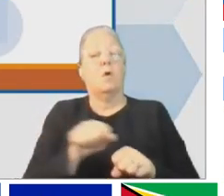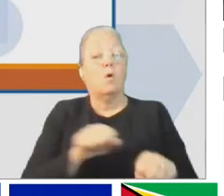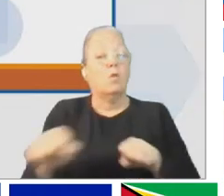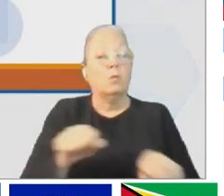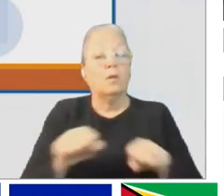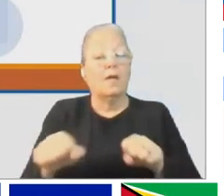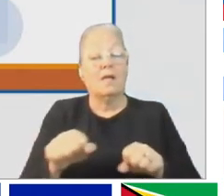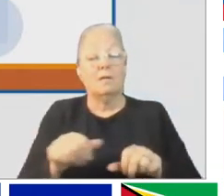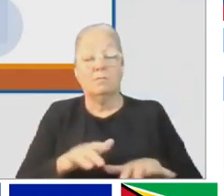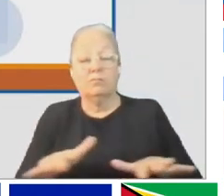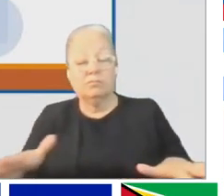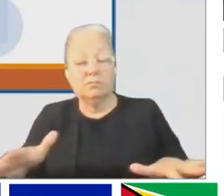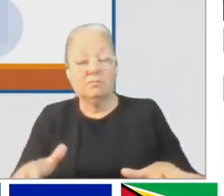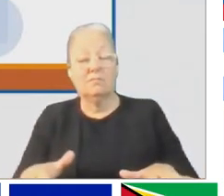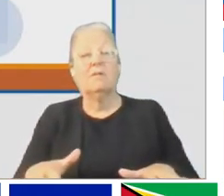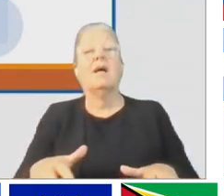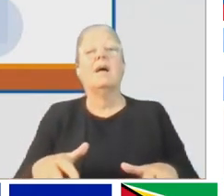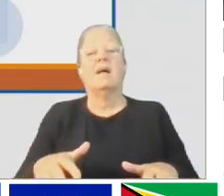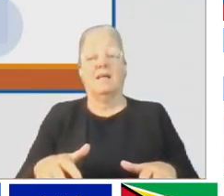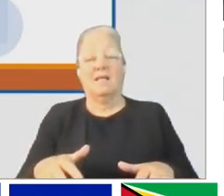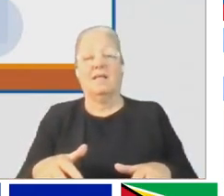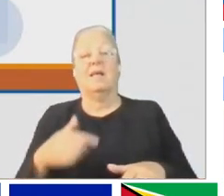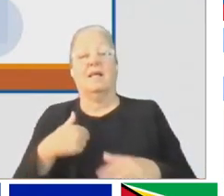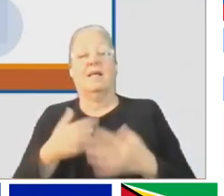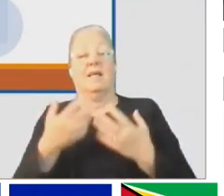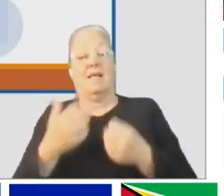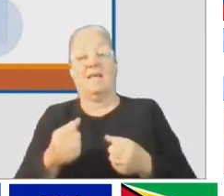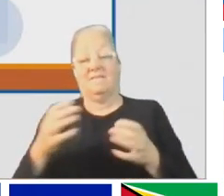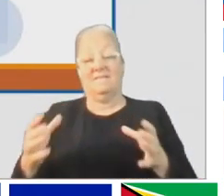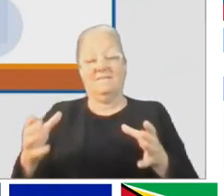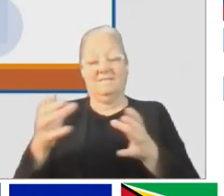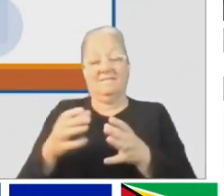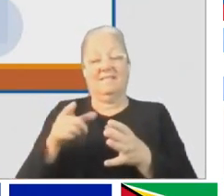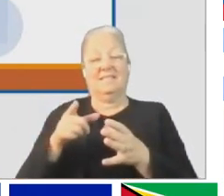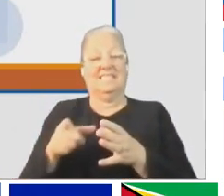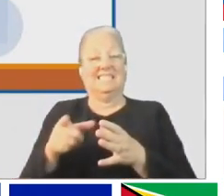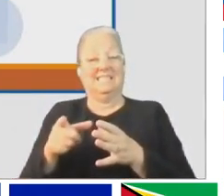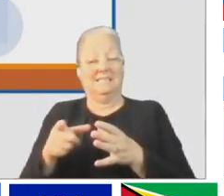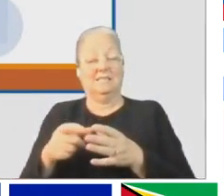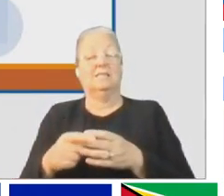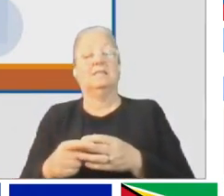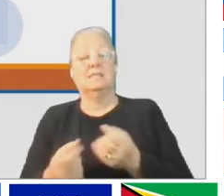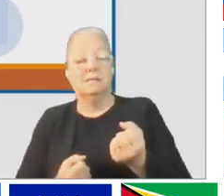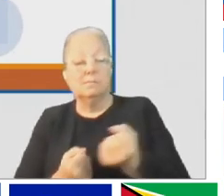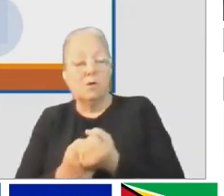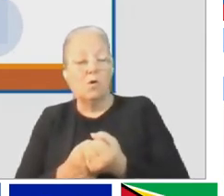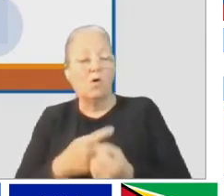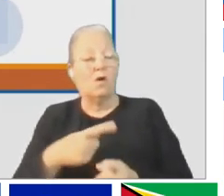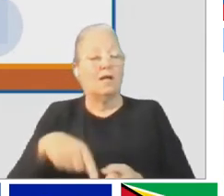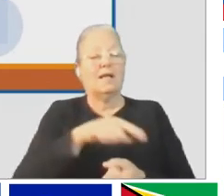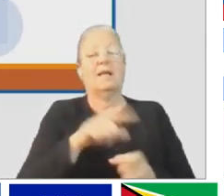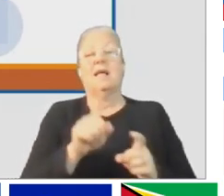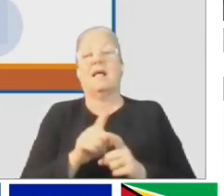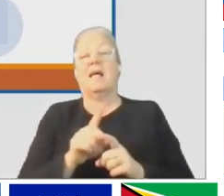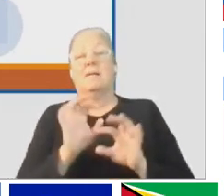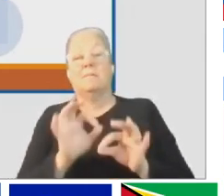health response which supported issues of air quality,